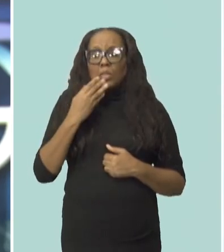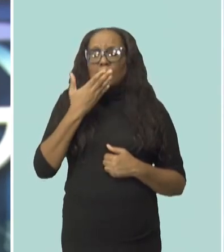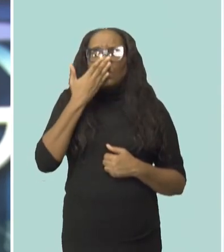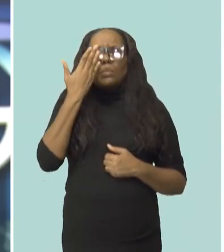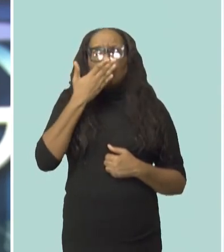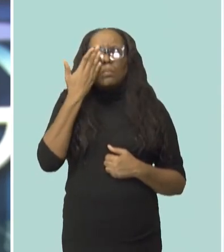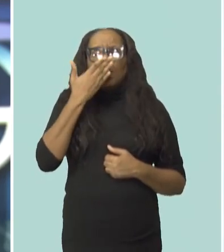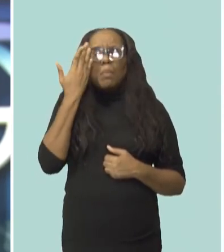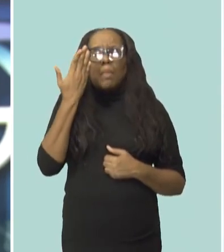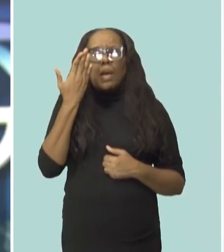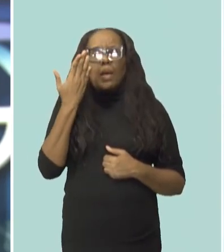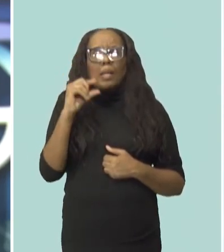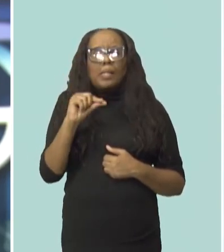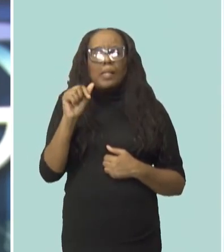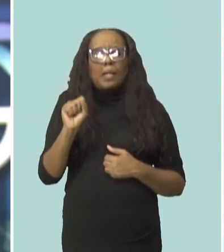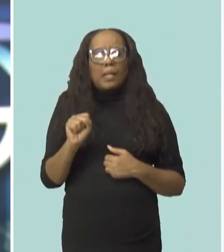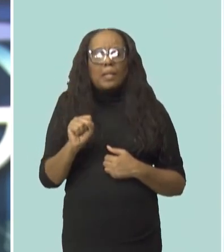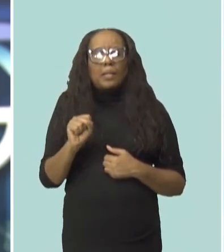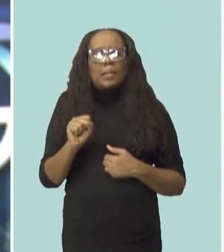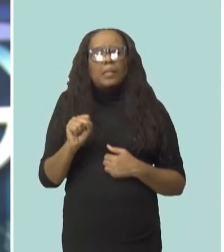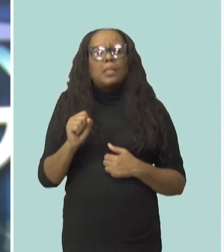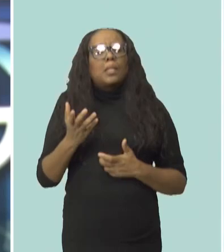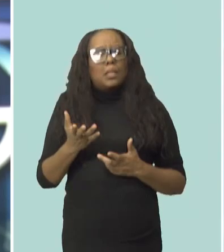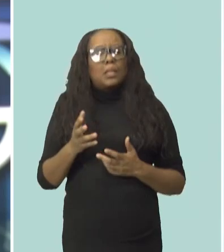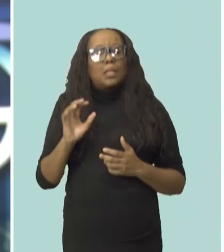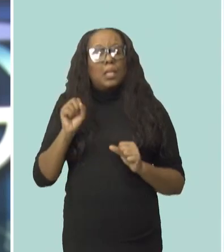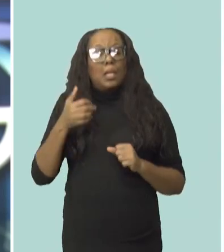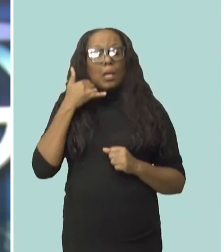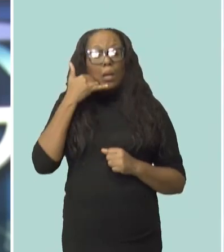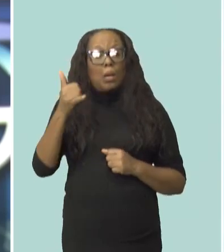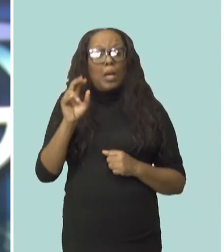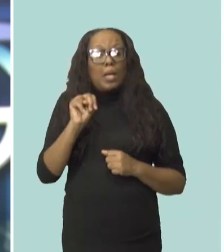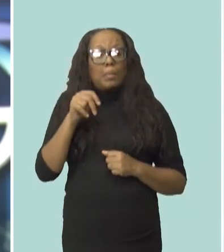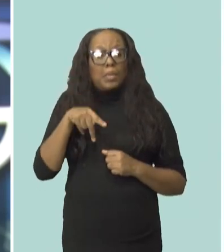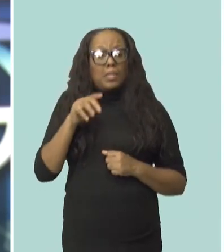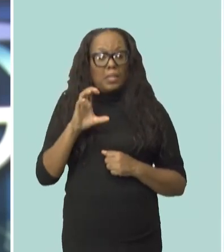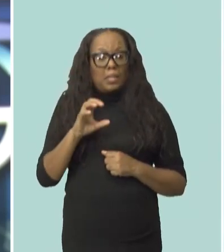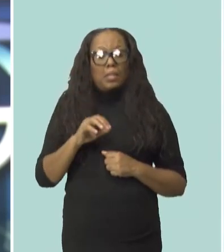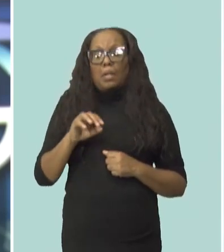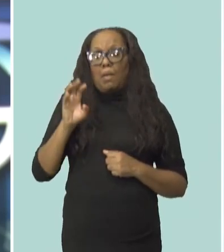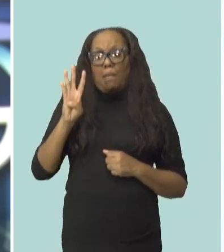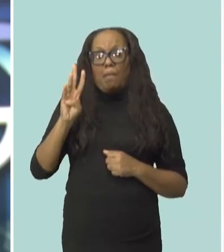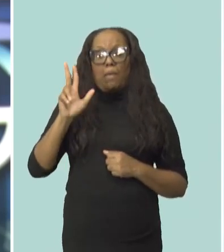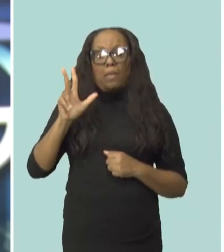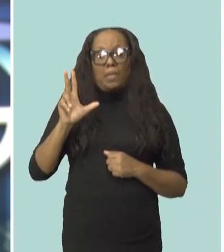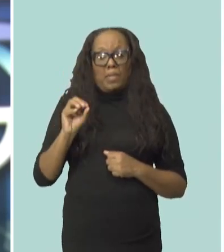gas or any issues relighting their equipment, to contact the NPC